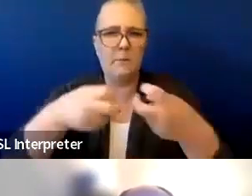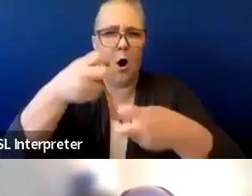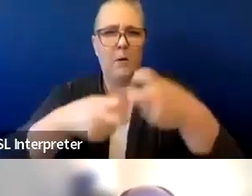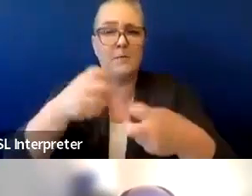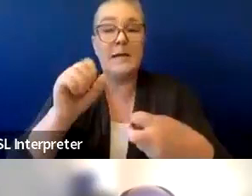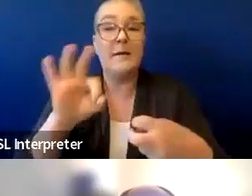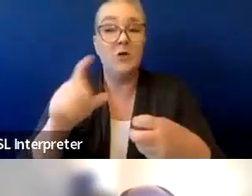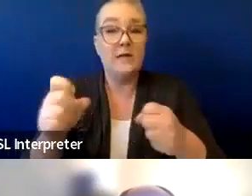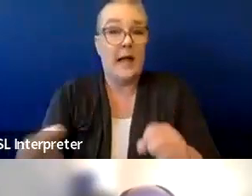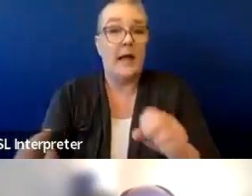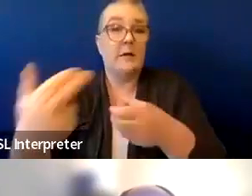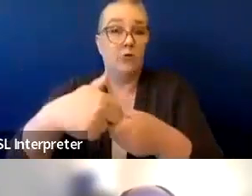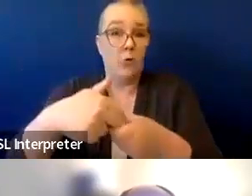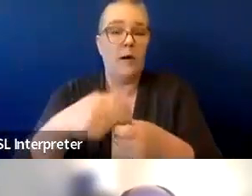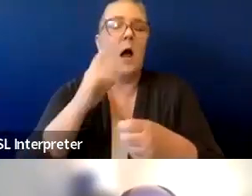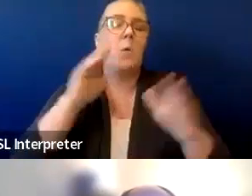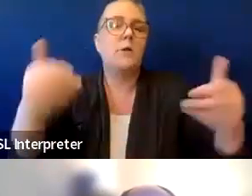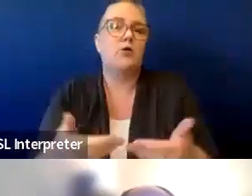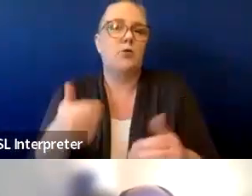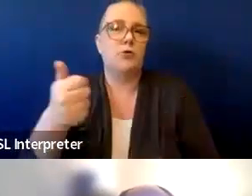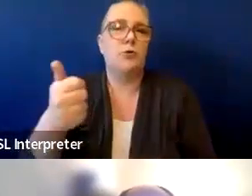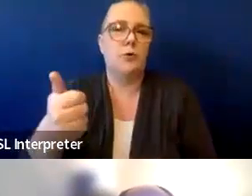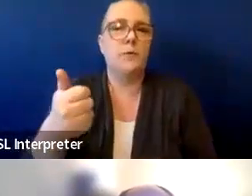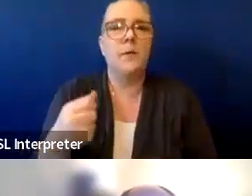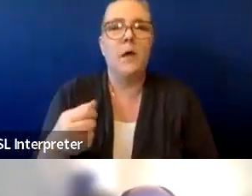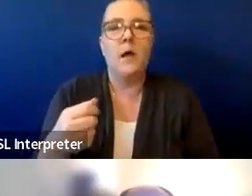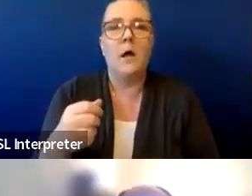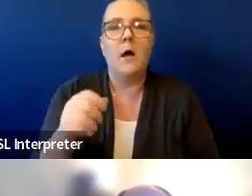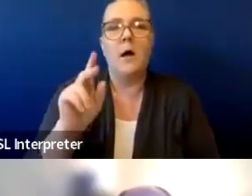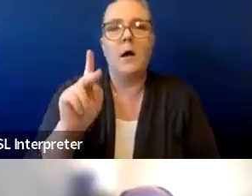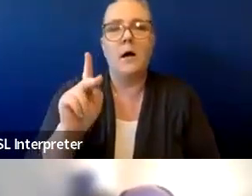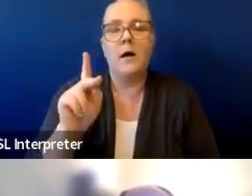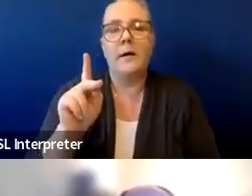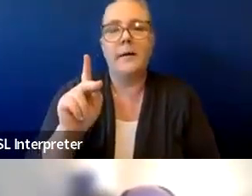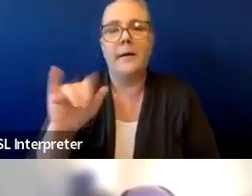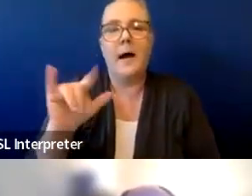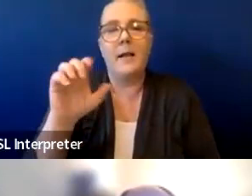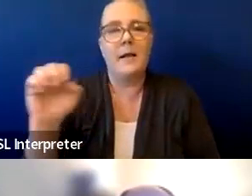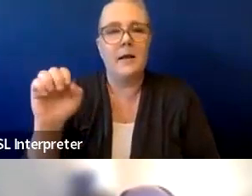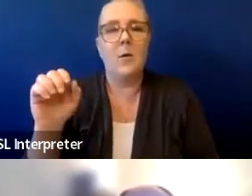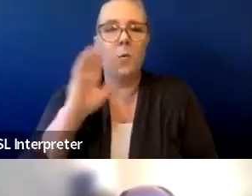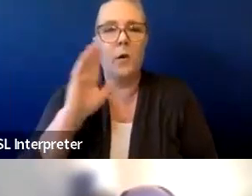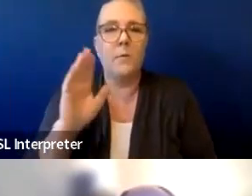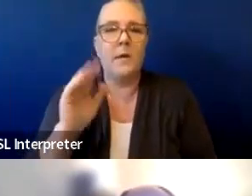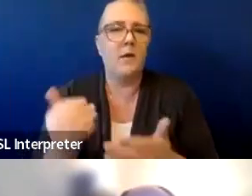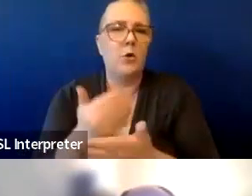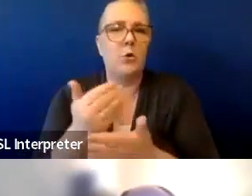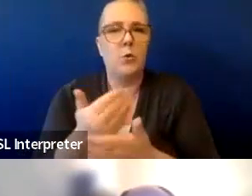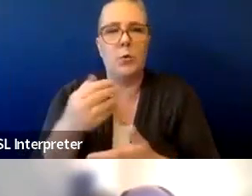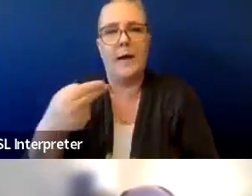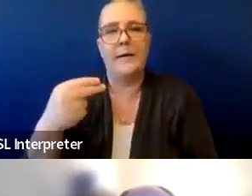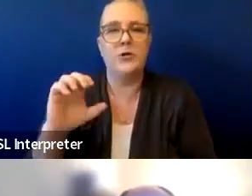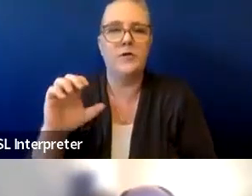her. She is our growth position. So Kylie Draper will be our new, our additional